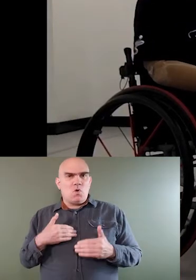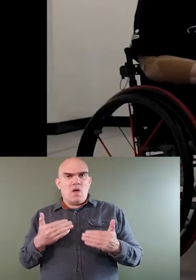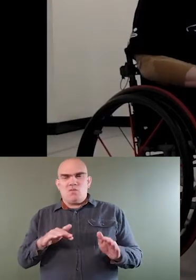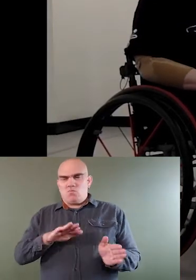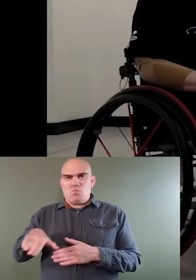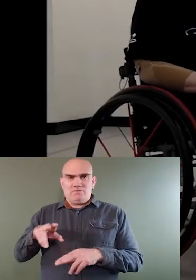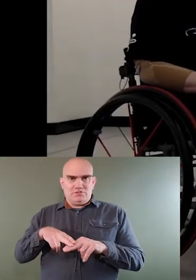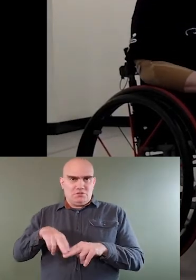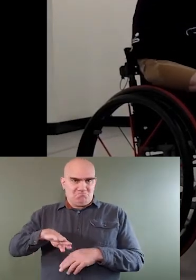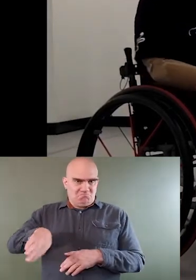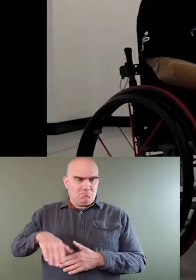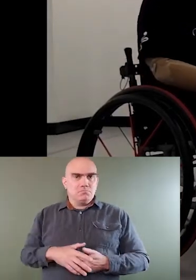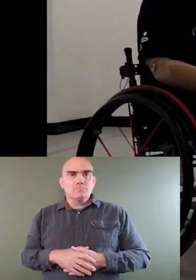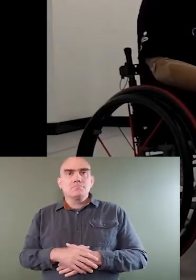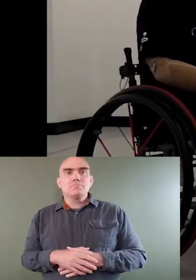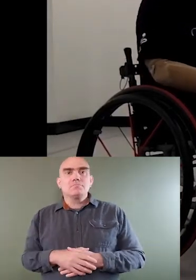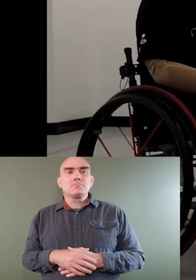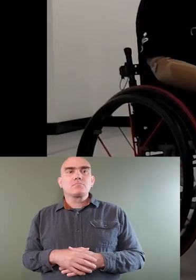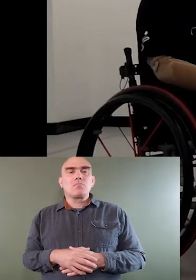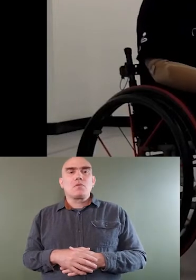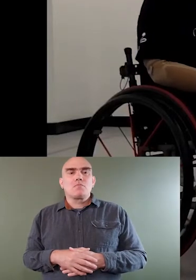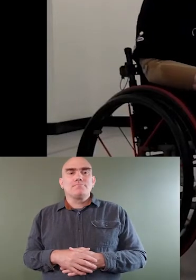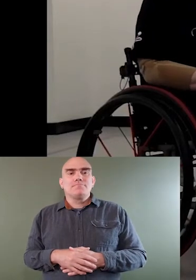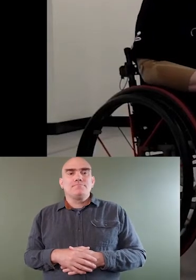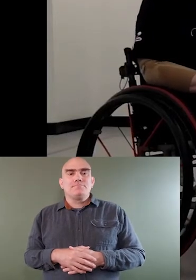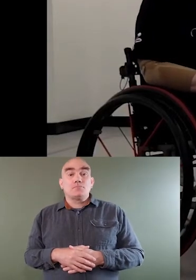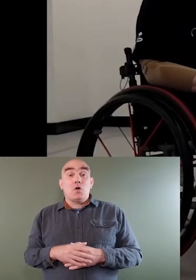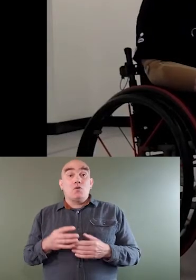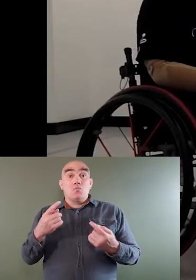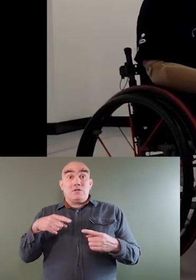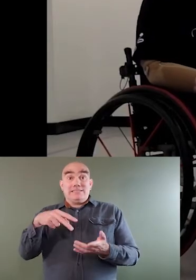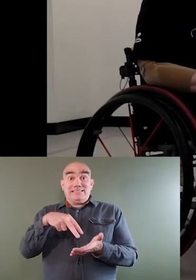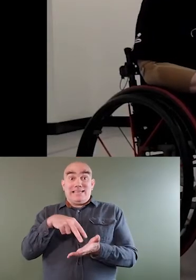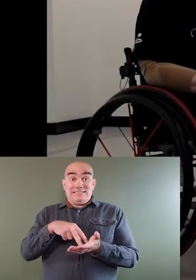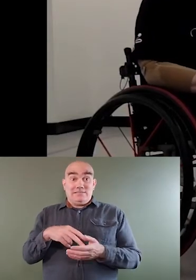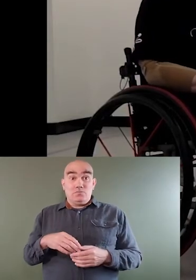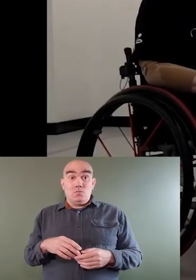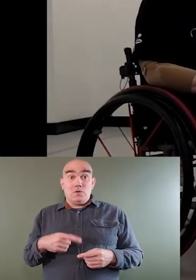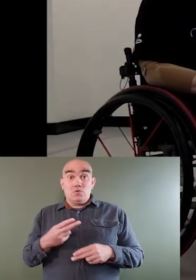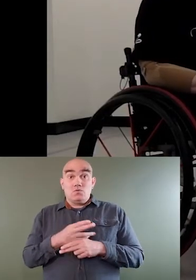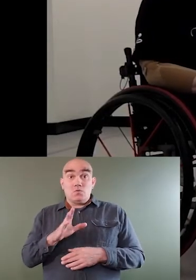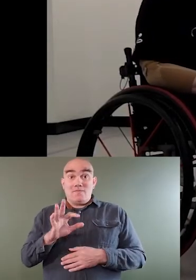and move the chair out of the way. Right? So,